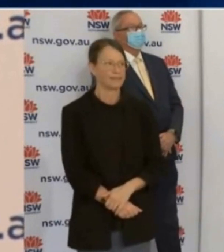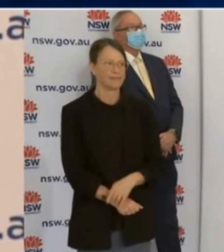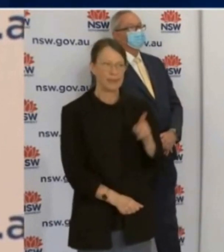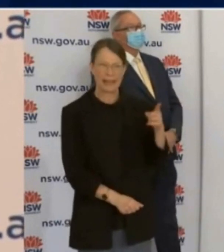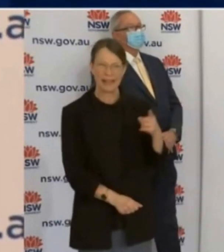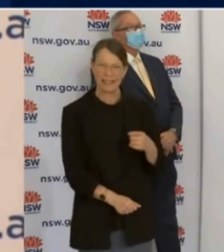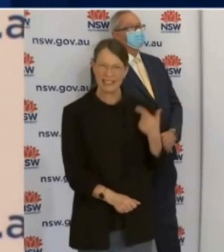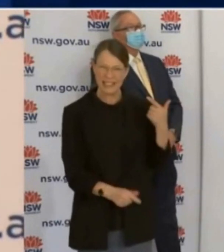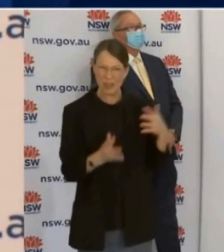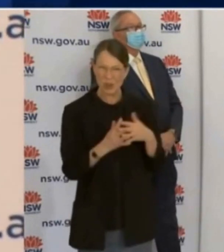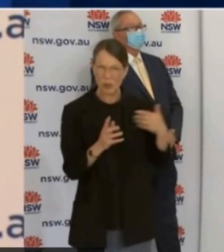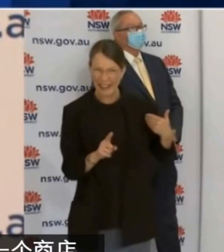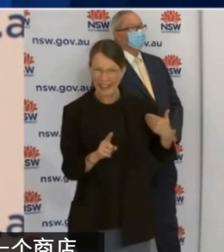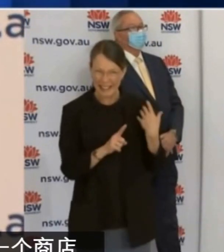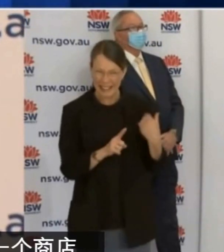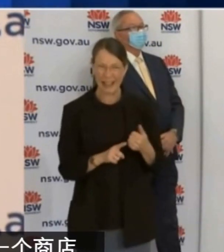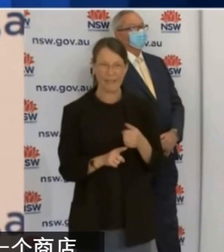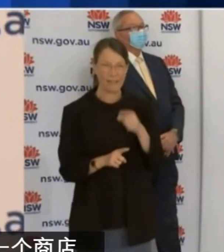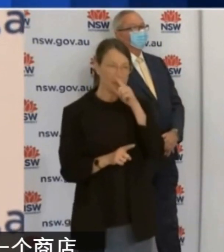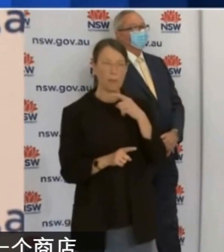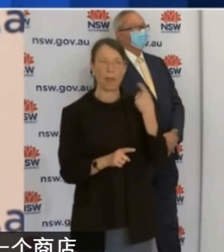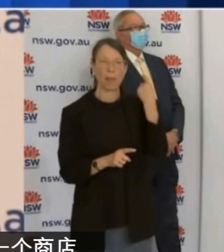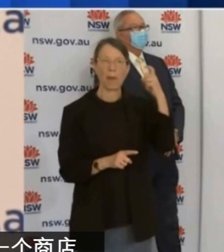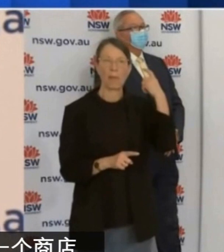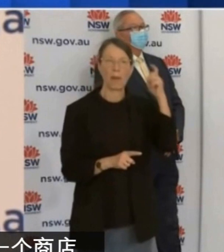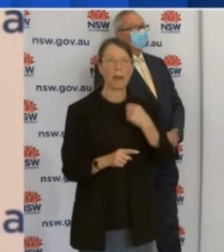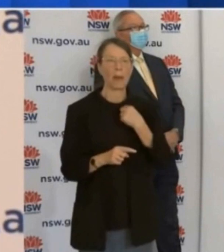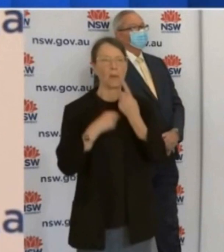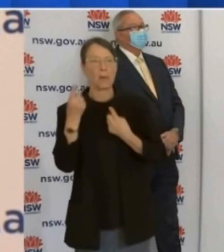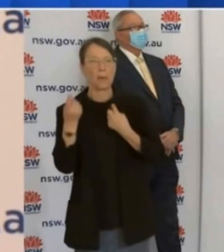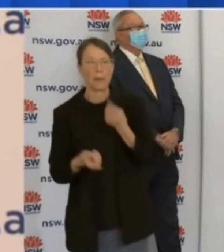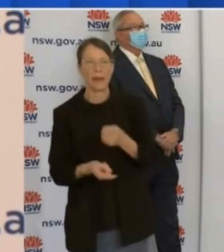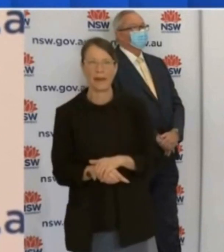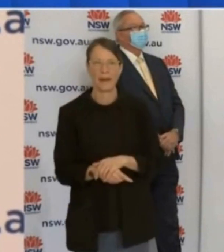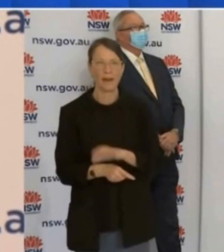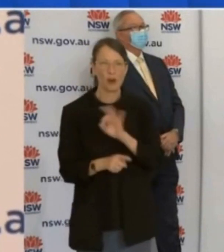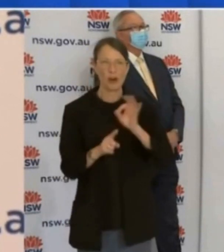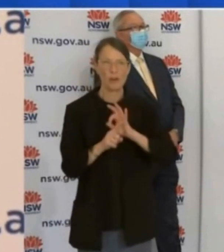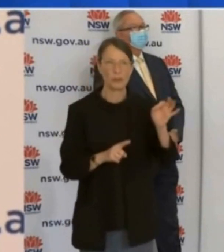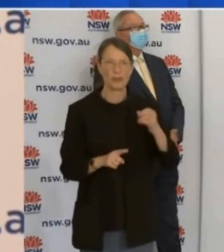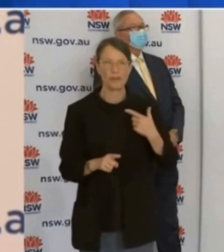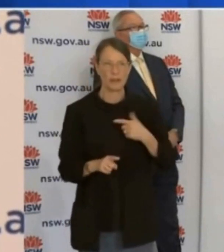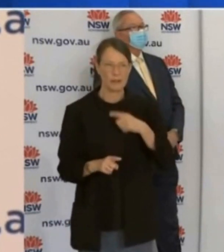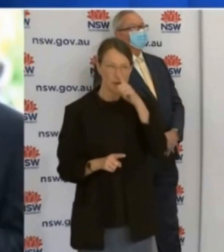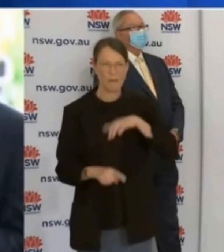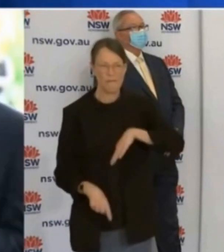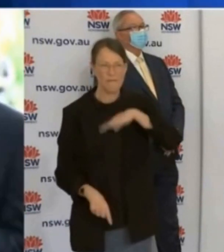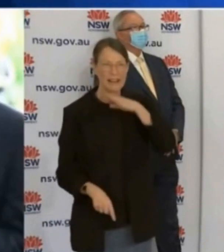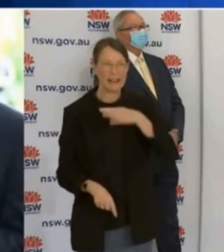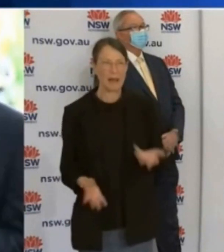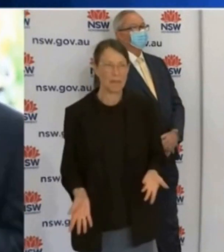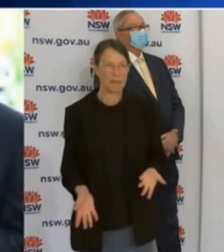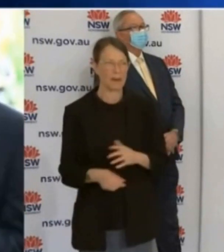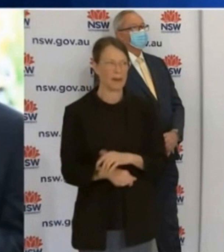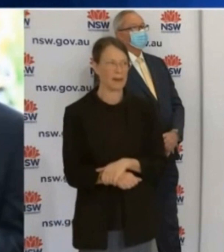And if people aren't following these rules now, it's not going to get better. Fatigue is very well set in some of these areas. So isn't